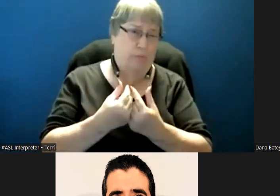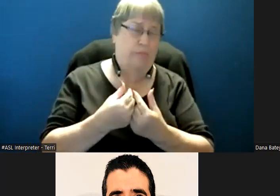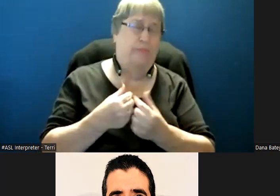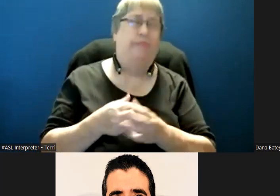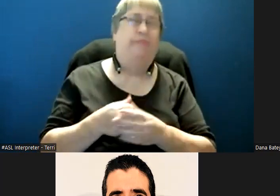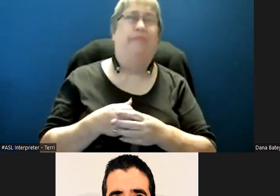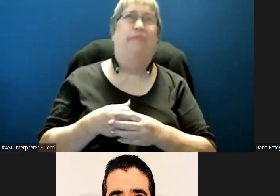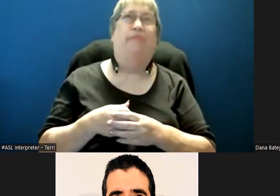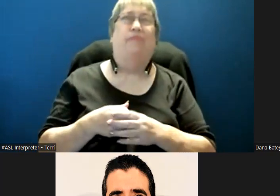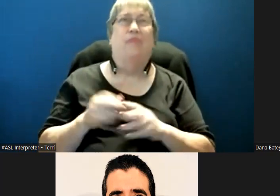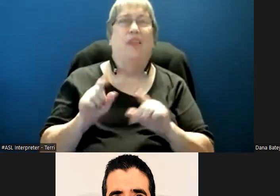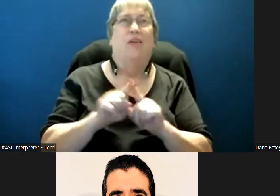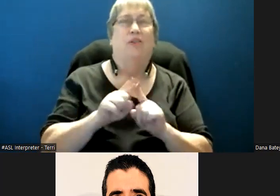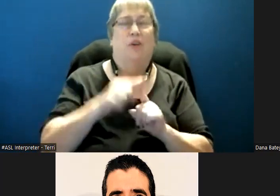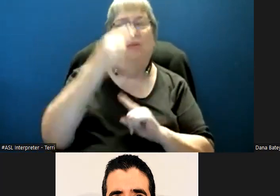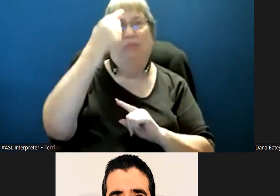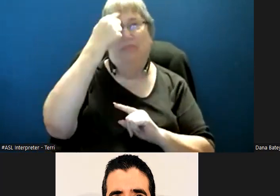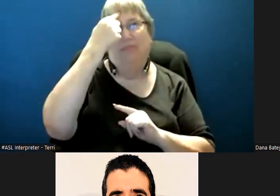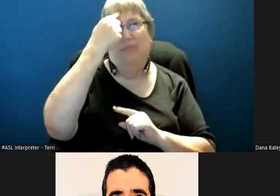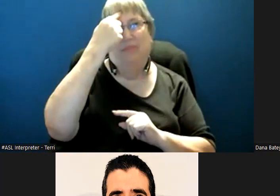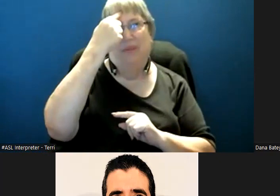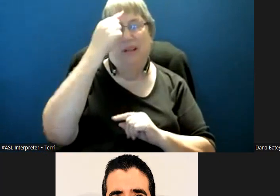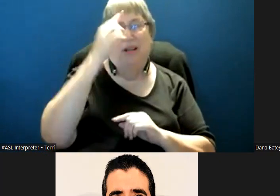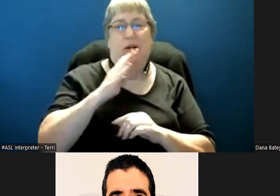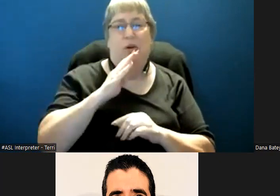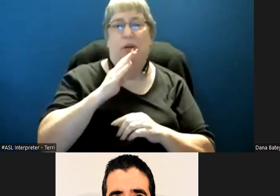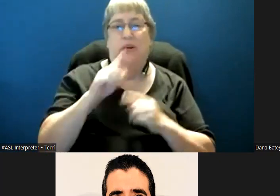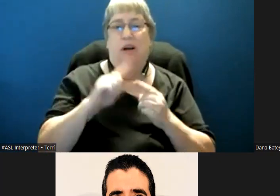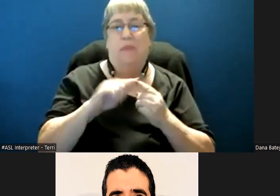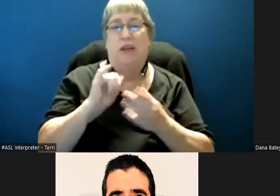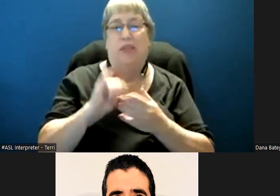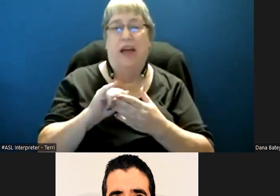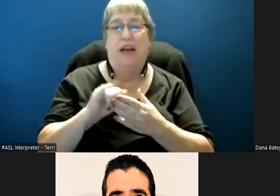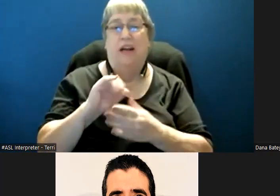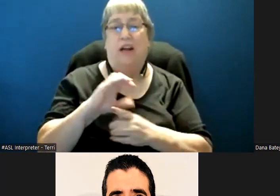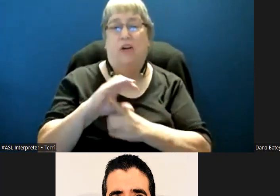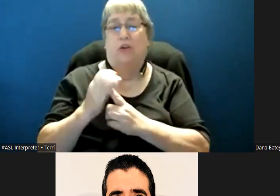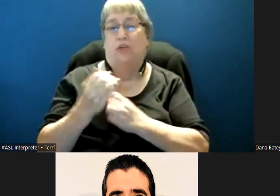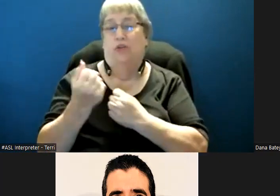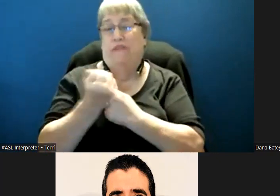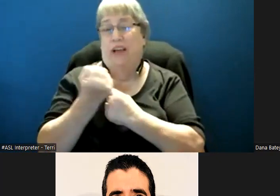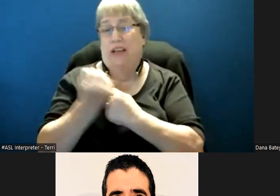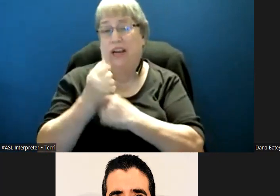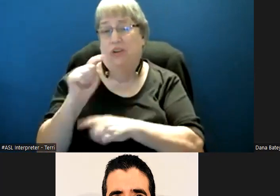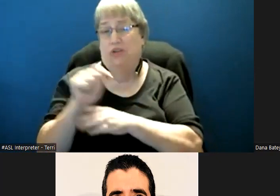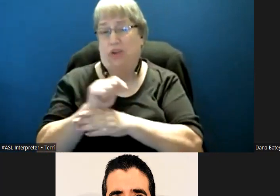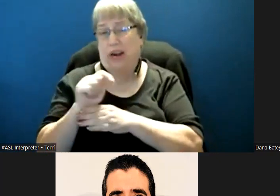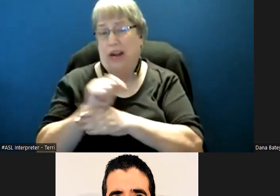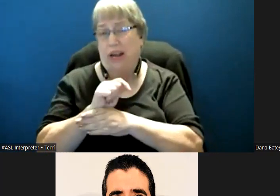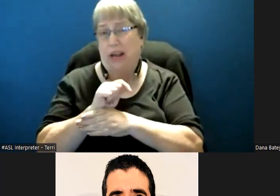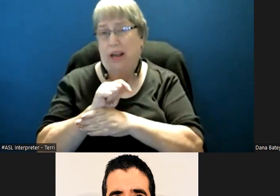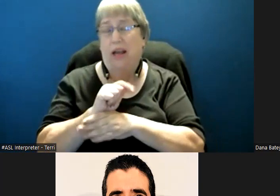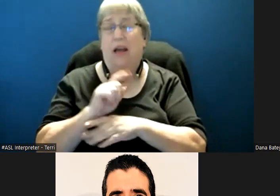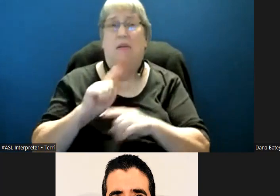It also dawned on me too, when we talk about cultural validation trainings, again, I think that there's a wide range of variance, and